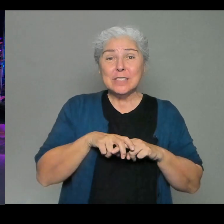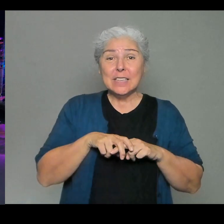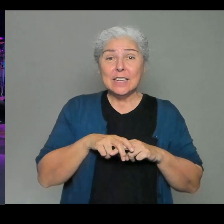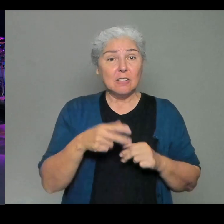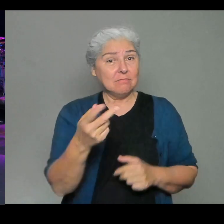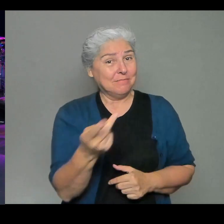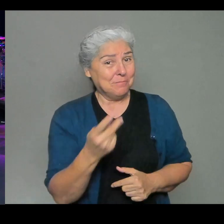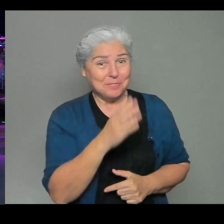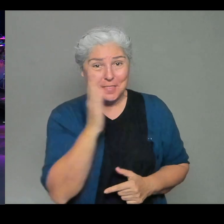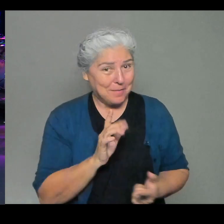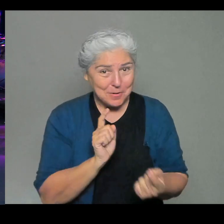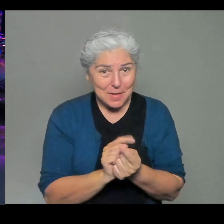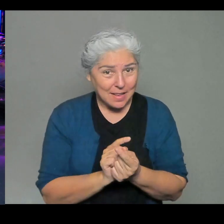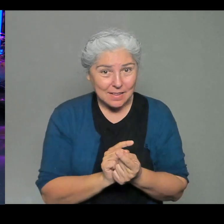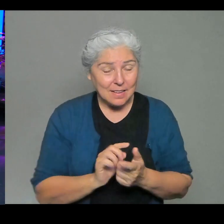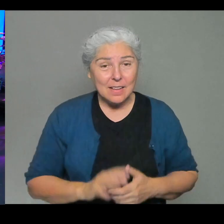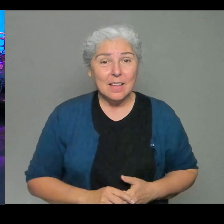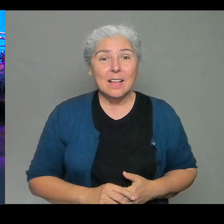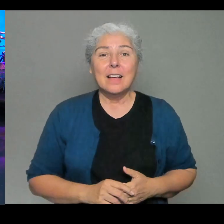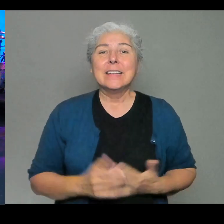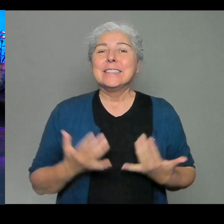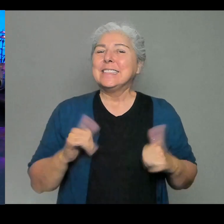here right now, we have never met.